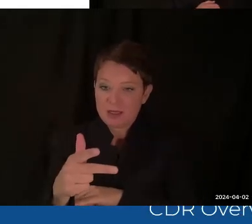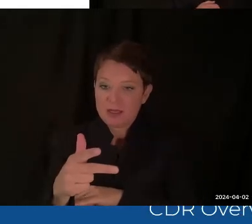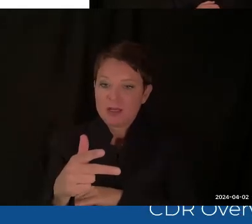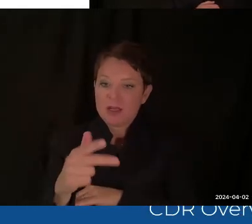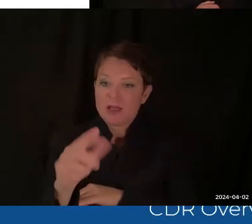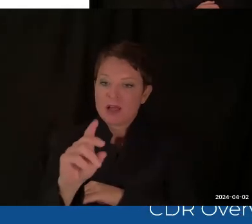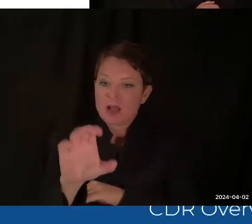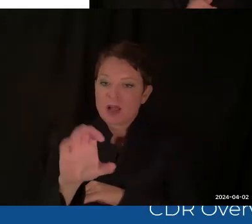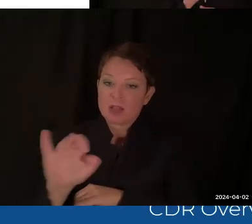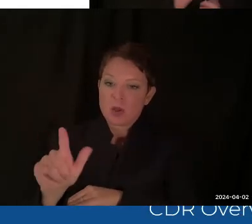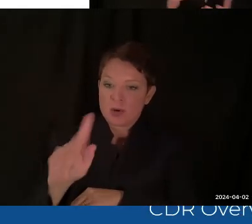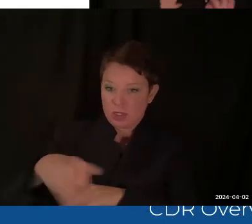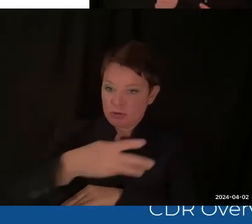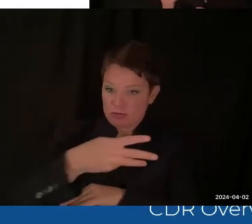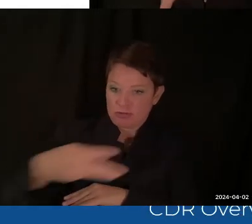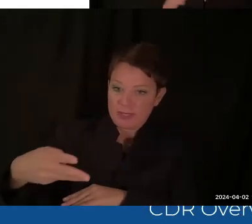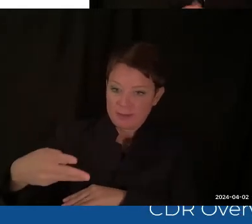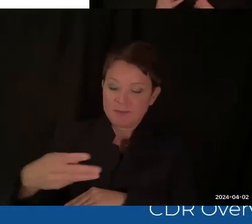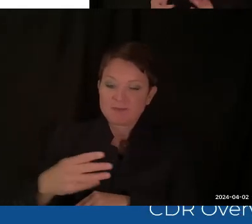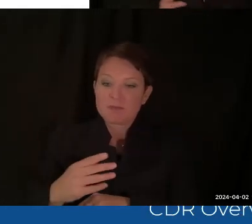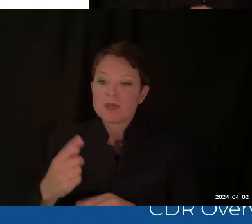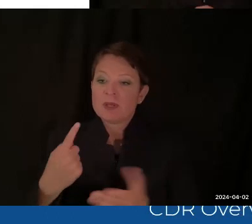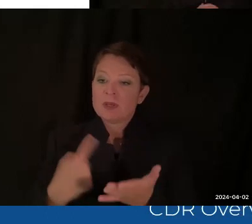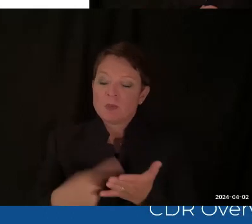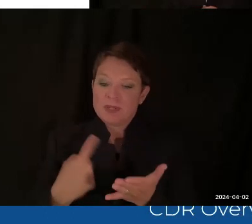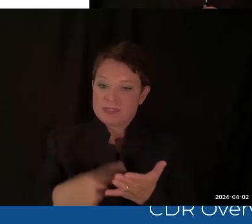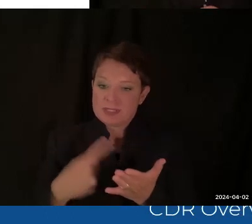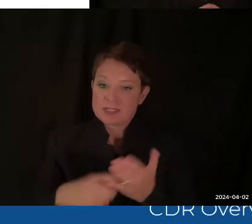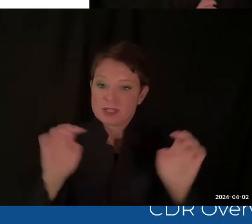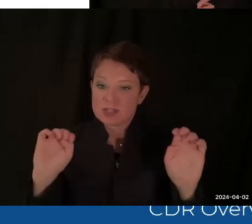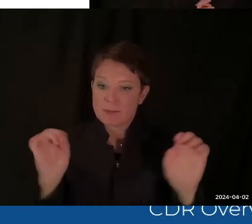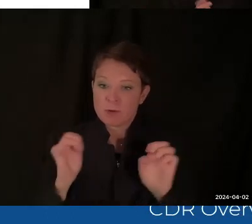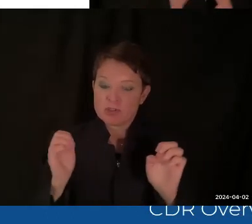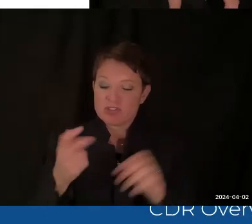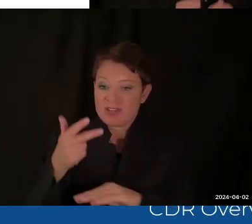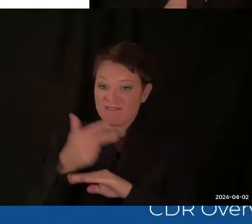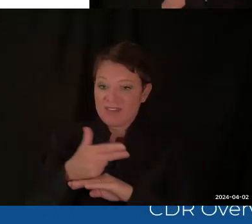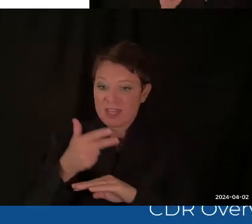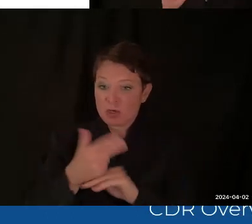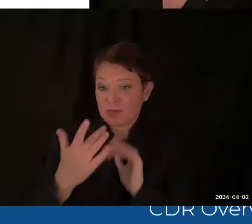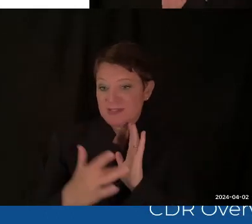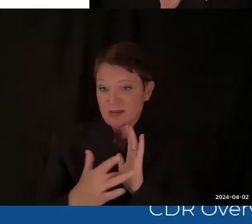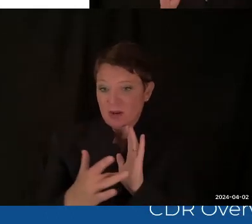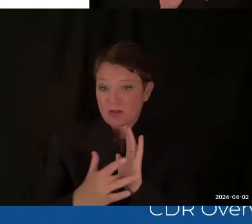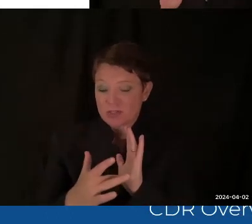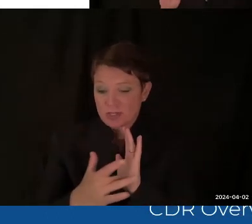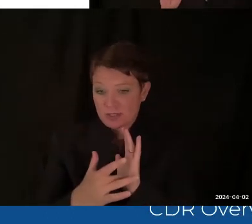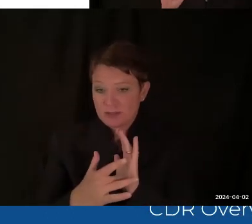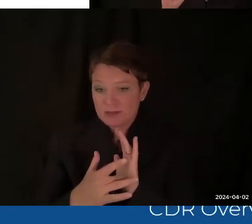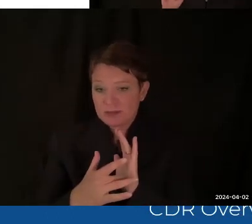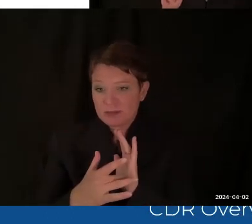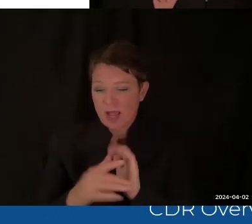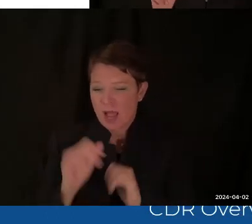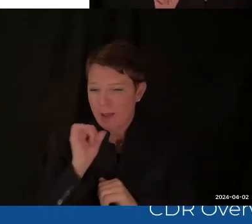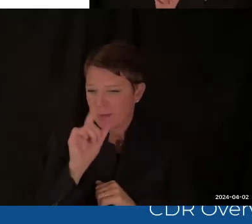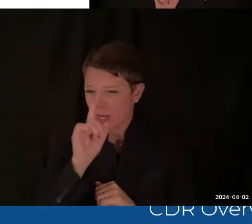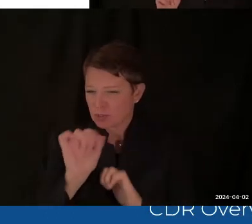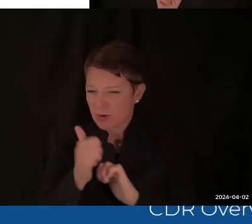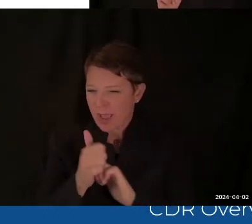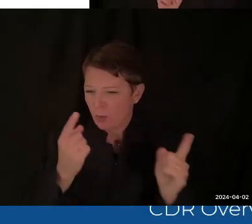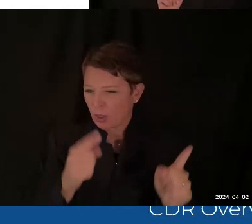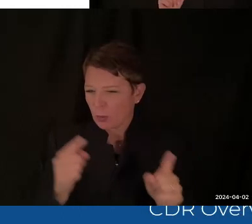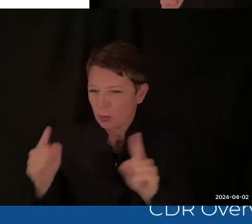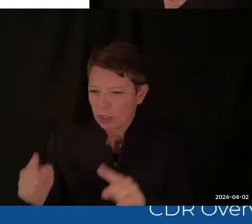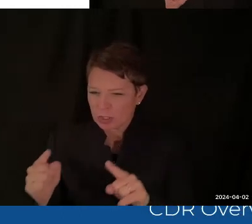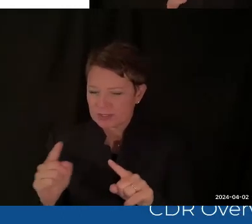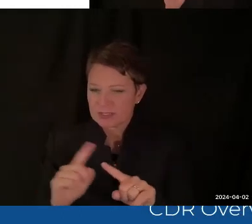grid. There was a discussion of some type of emergency vehicle technology. I'm not really sure how that works,